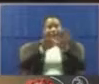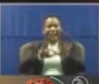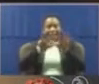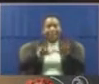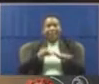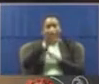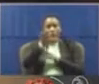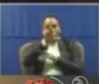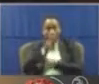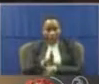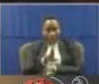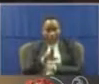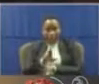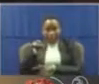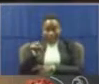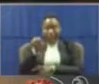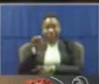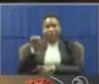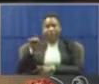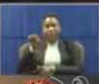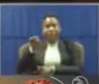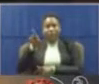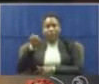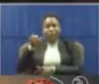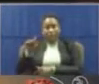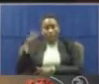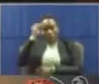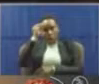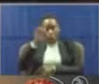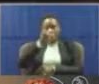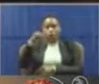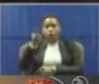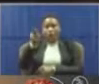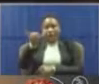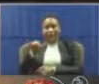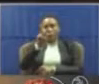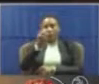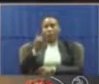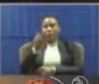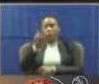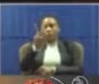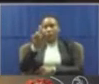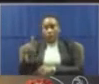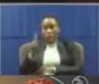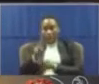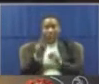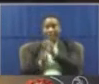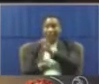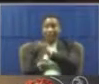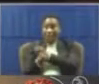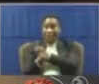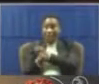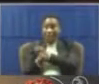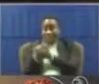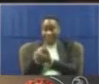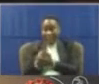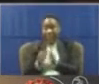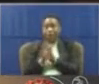rand to SASRIA. Now, we all know the July 2021 events, the disorder, riots